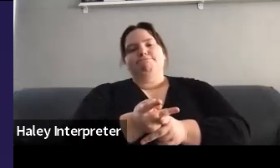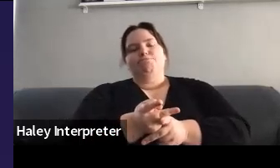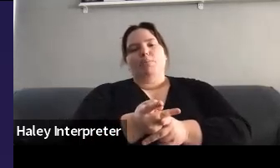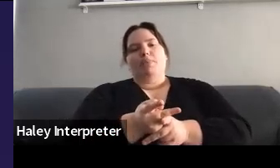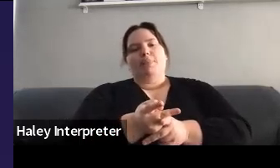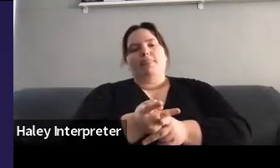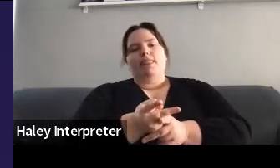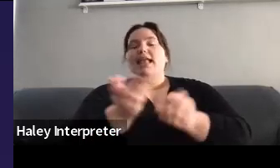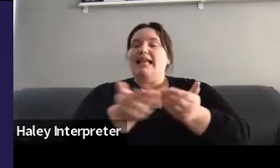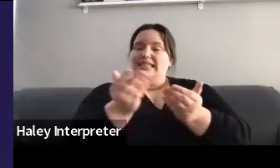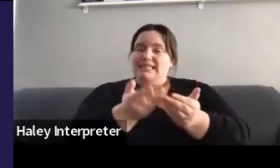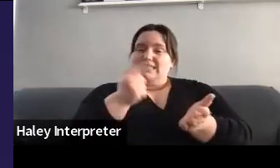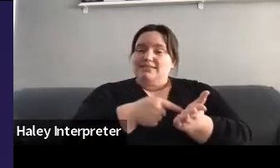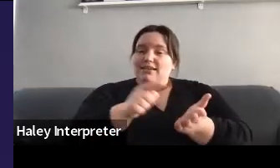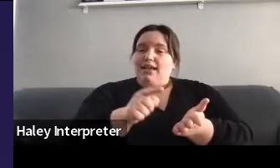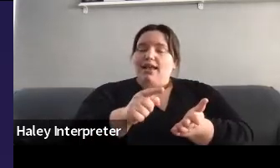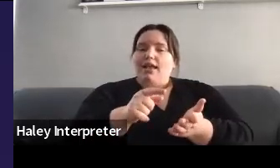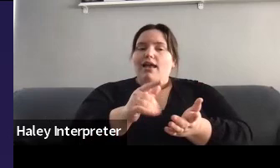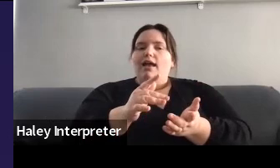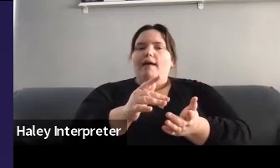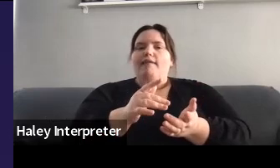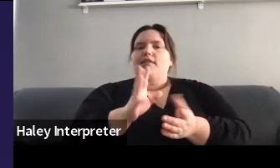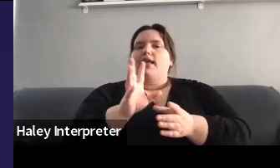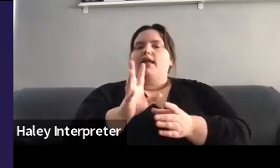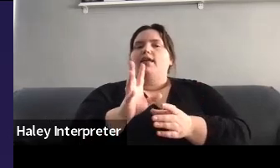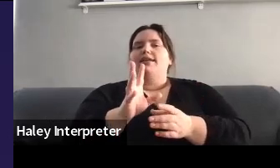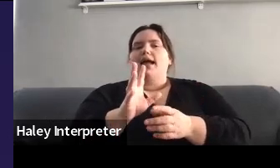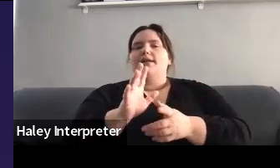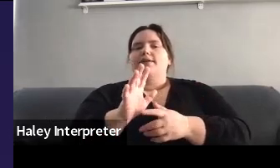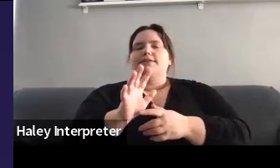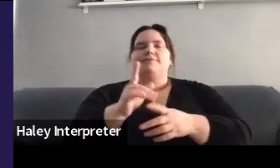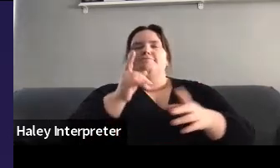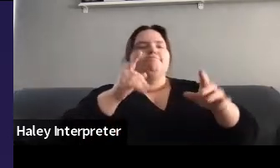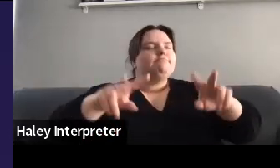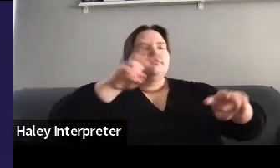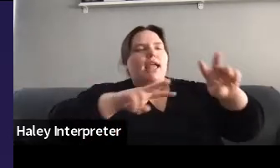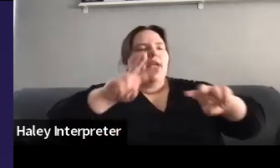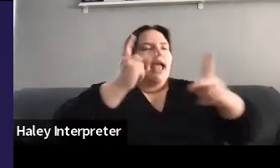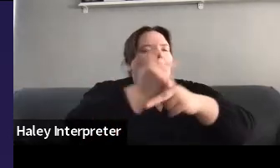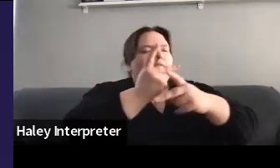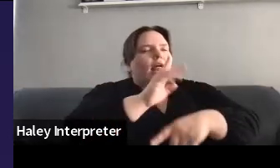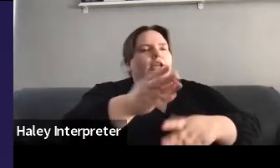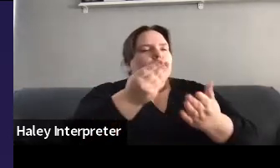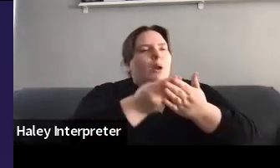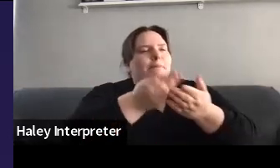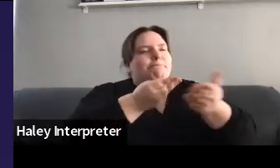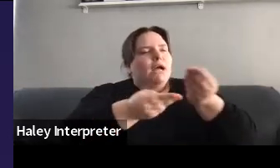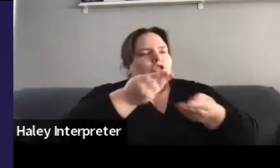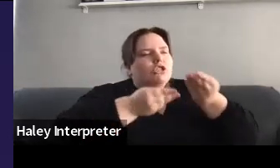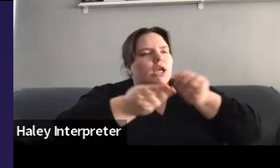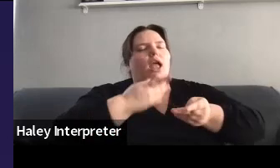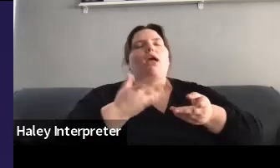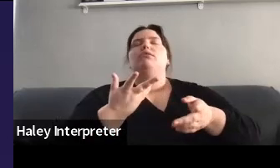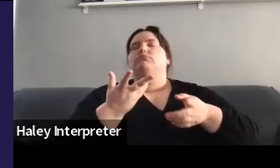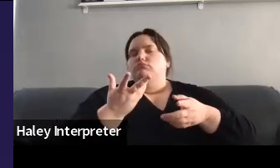affordable and kind of base it around your budget and what you're able to pay at the time. And so that may be helpful to